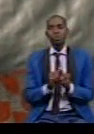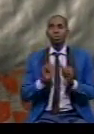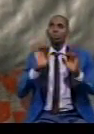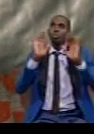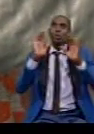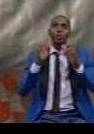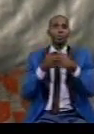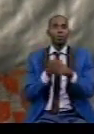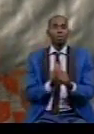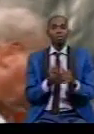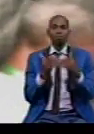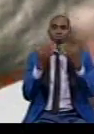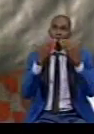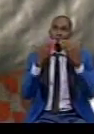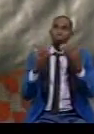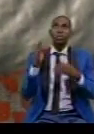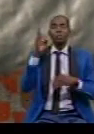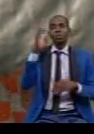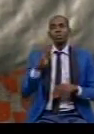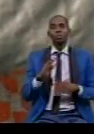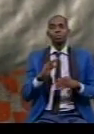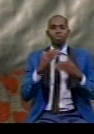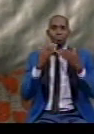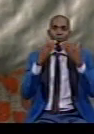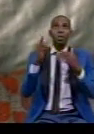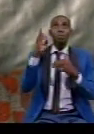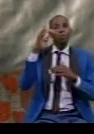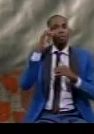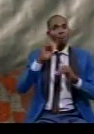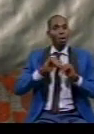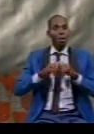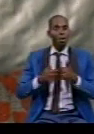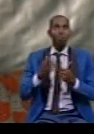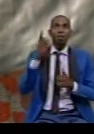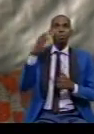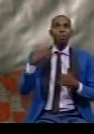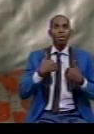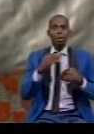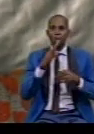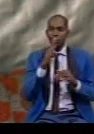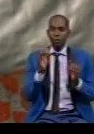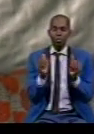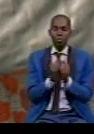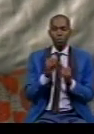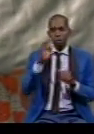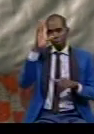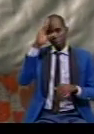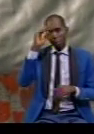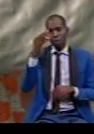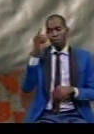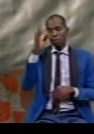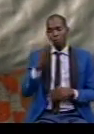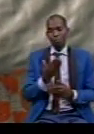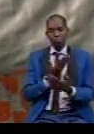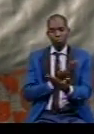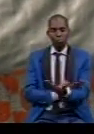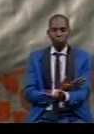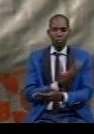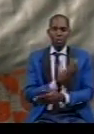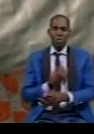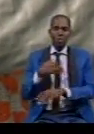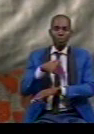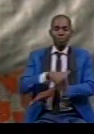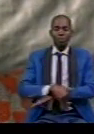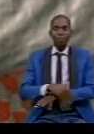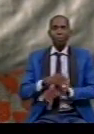back, something is working in my thigh, something is moving in my stomach. What did you